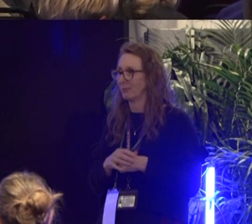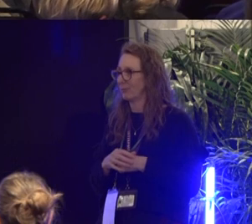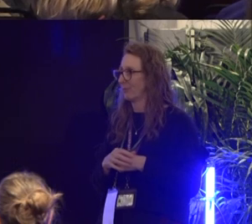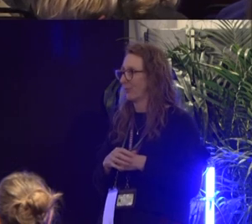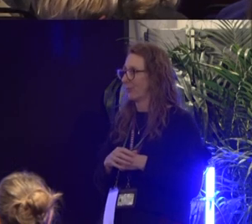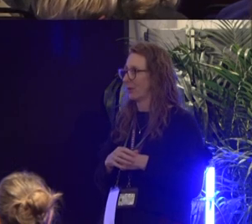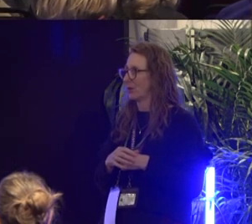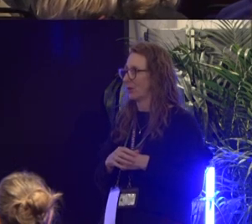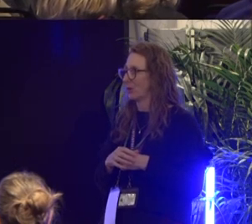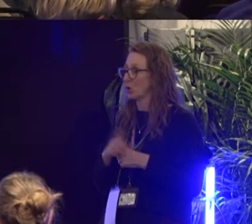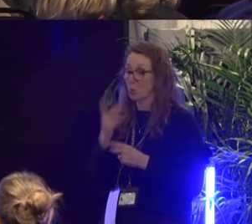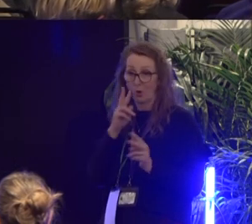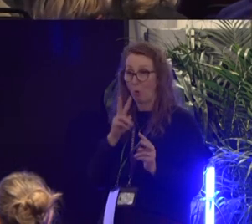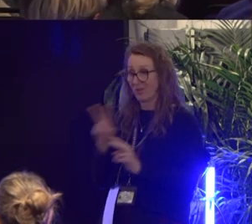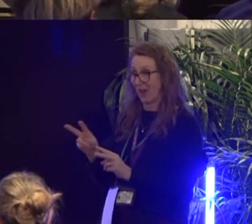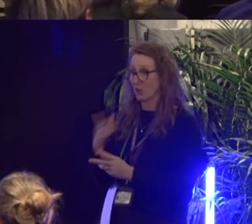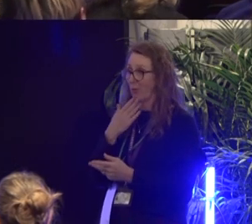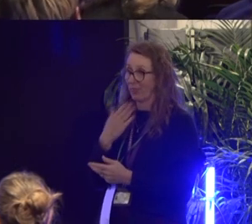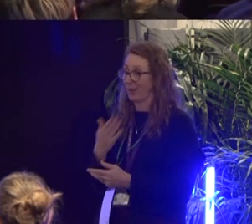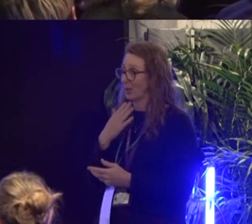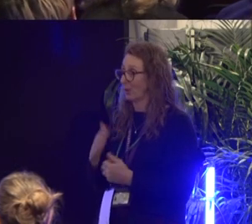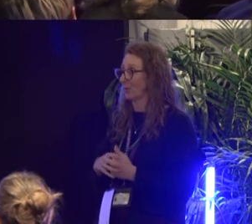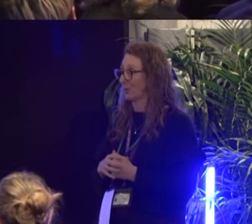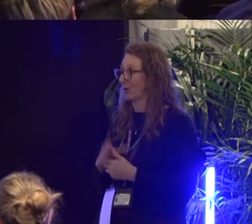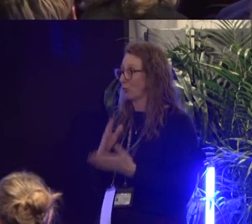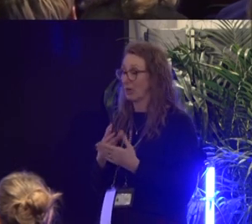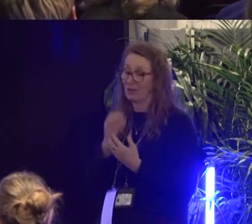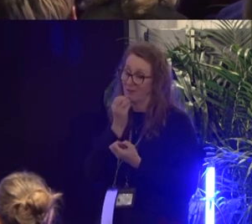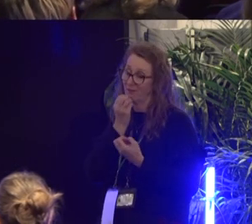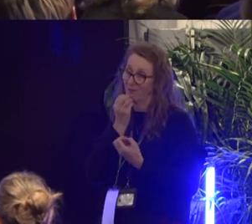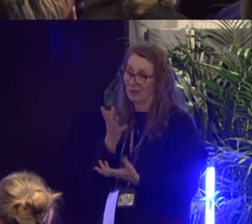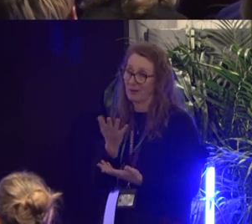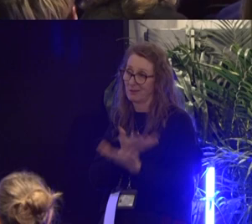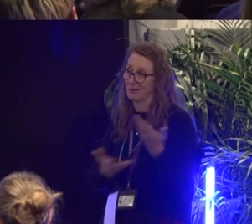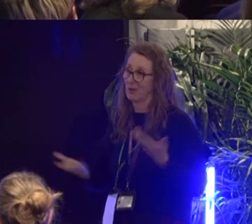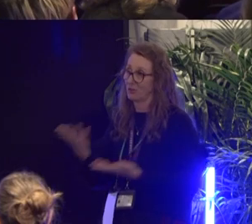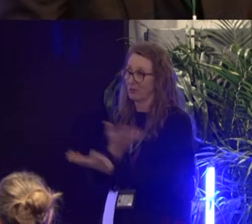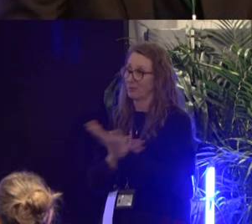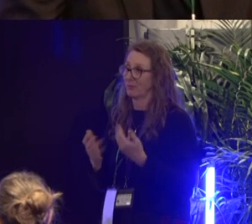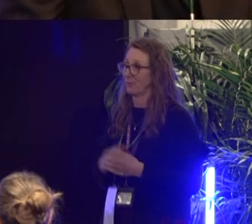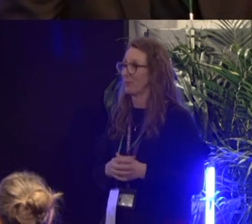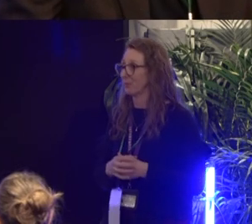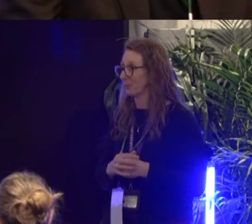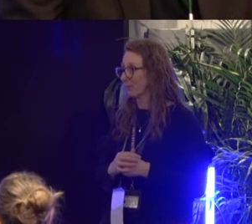some observations, but thank you for a really fascinating discussion.